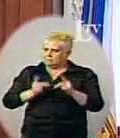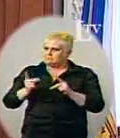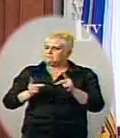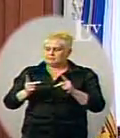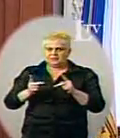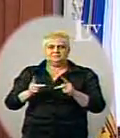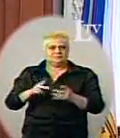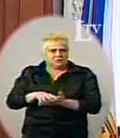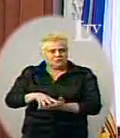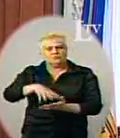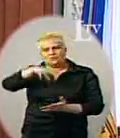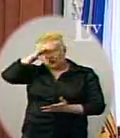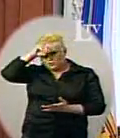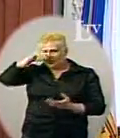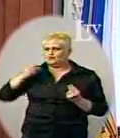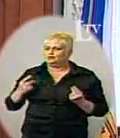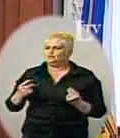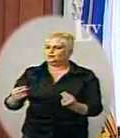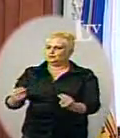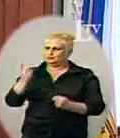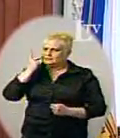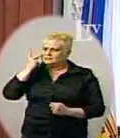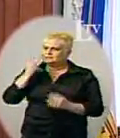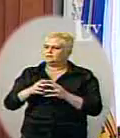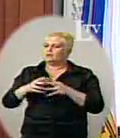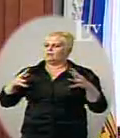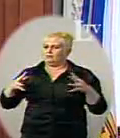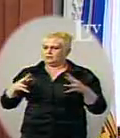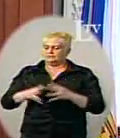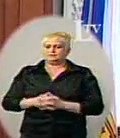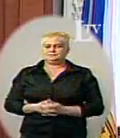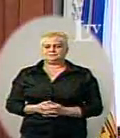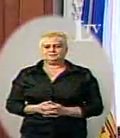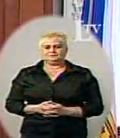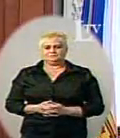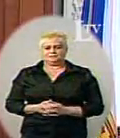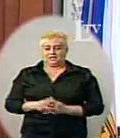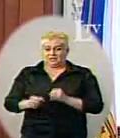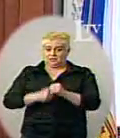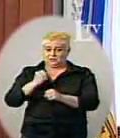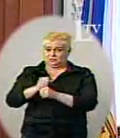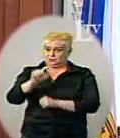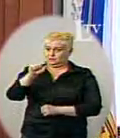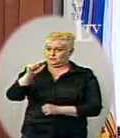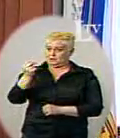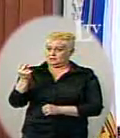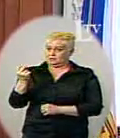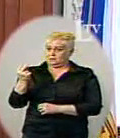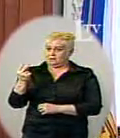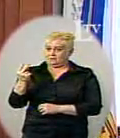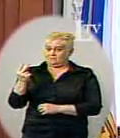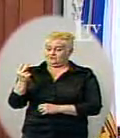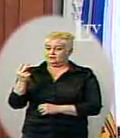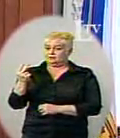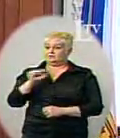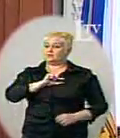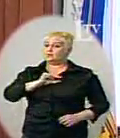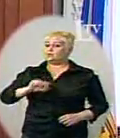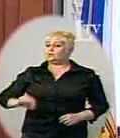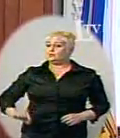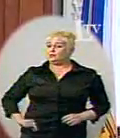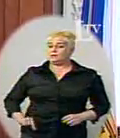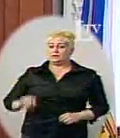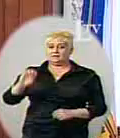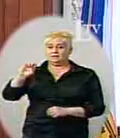part of our great worldwide Commonwealth. In 2012, Her Majesty Queen Elizabeth